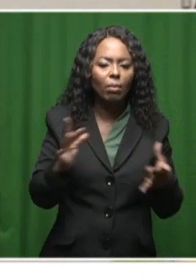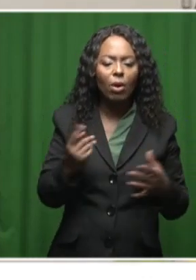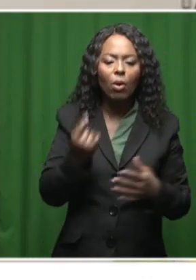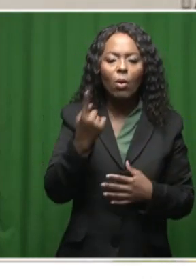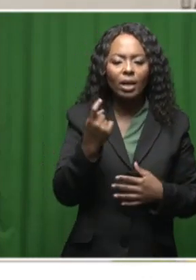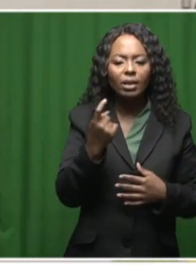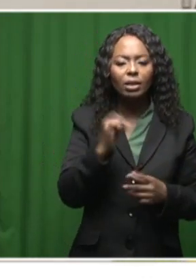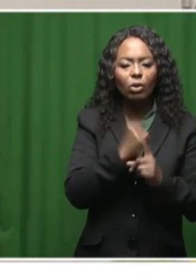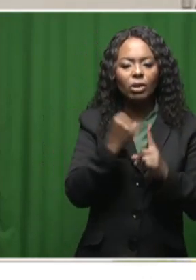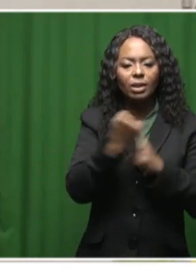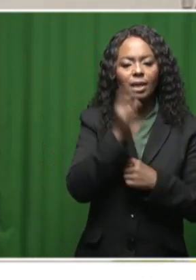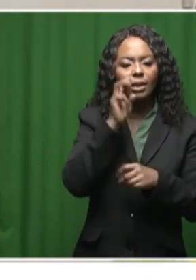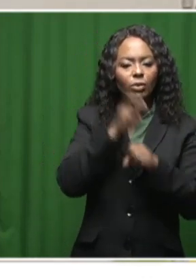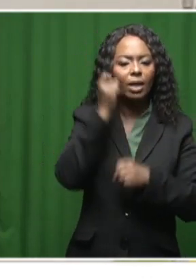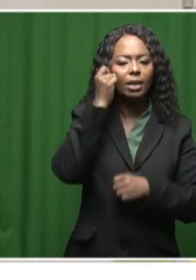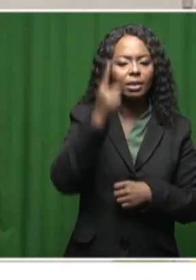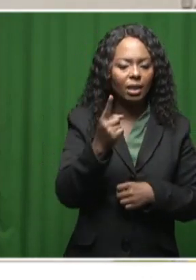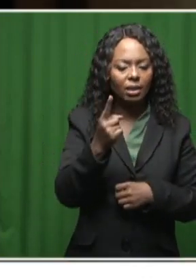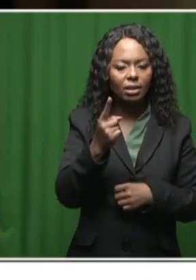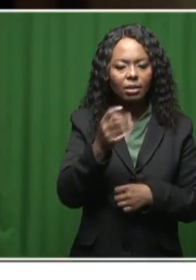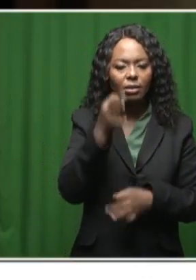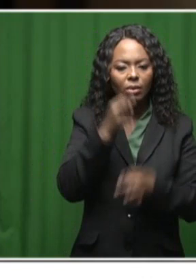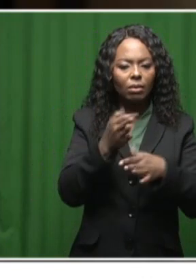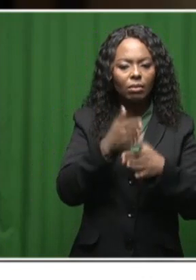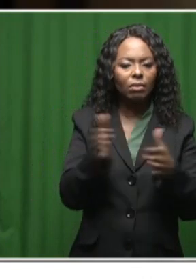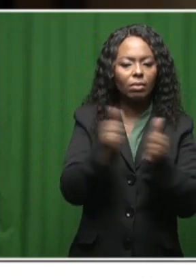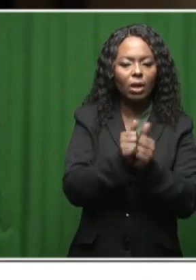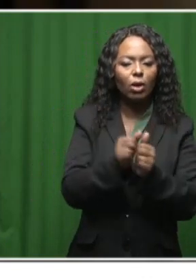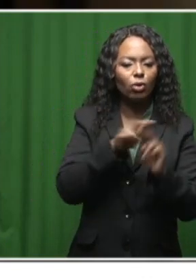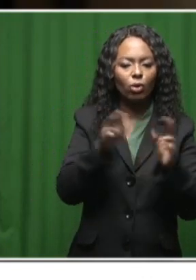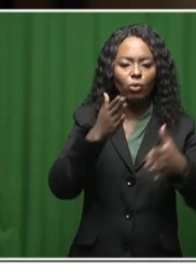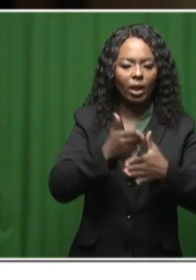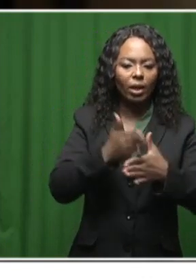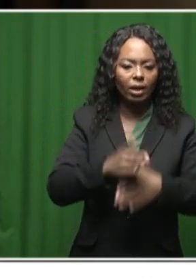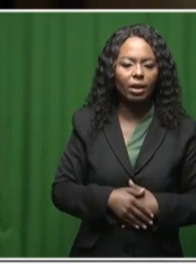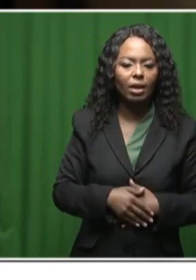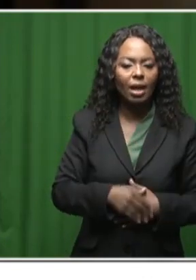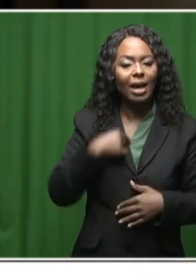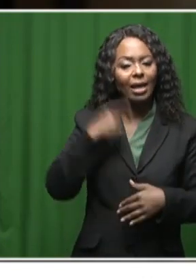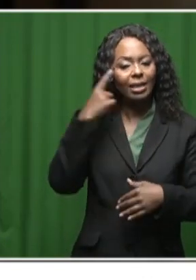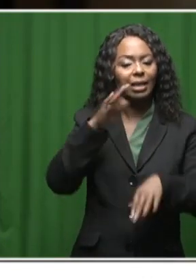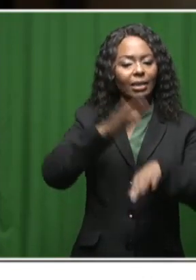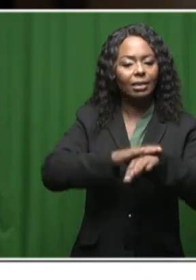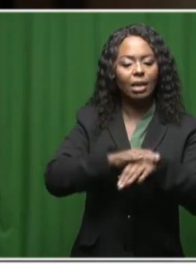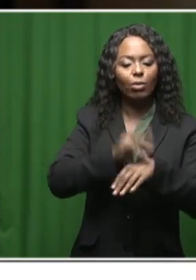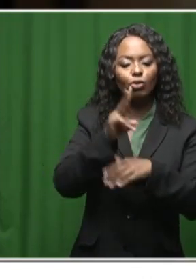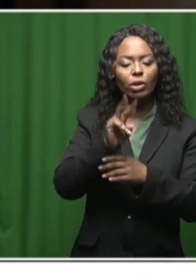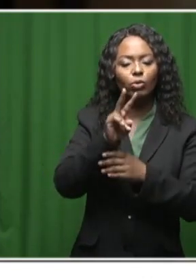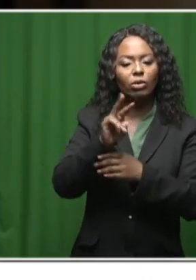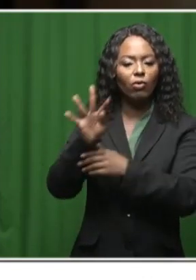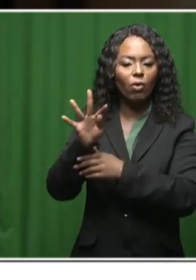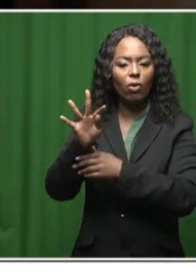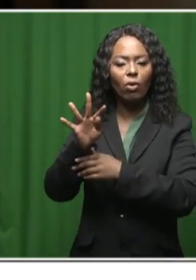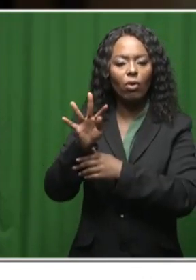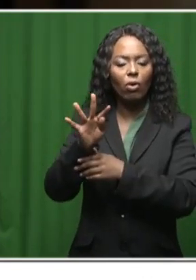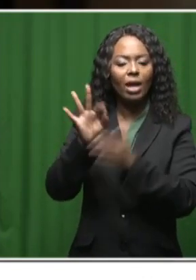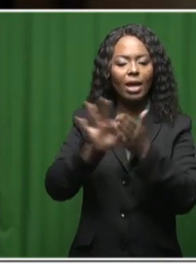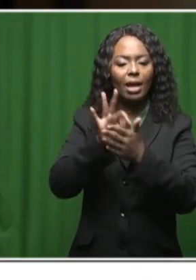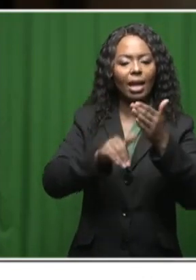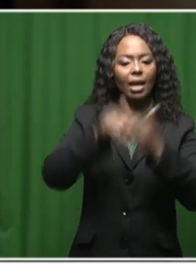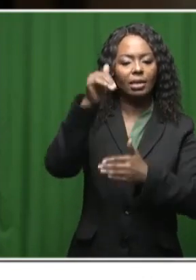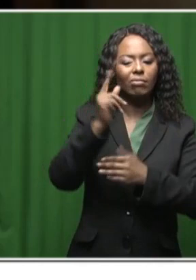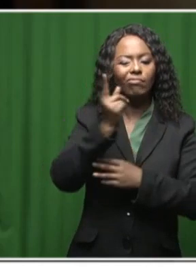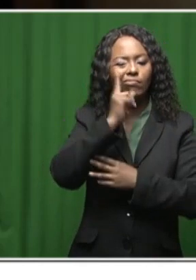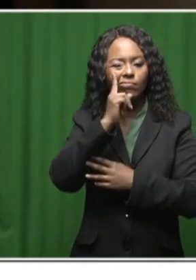must understand is that coalitions don't work. Perhaps it's time as South Africa, particularly ahead of the 2024 election, that we look at